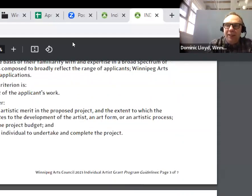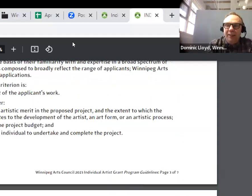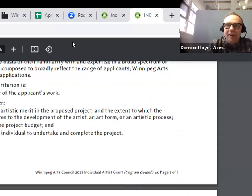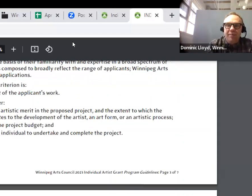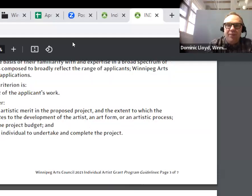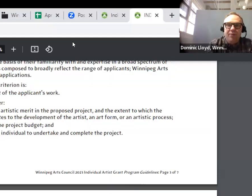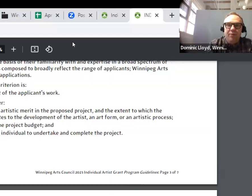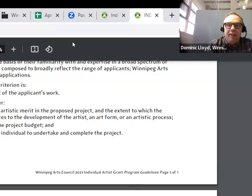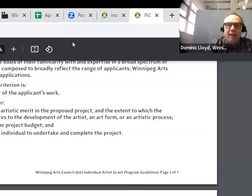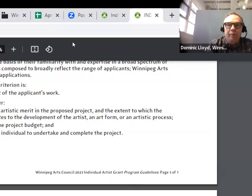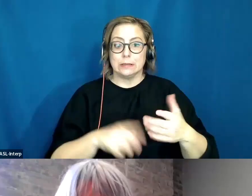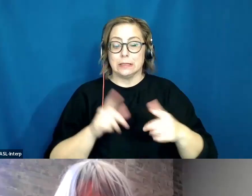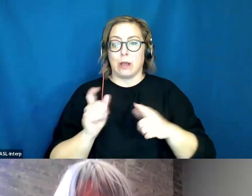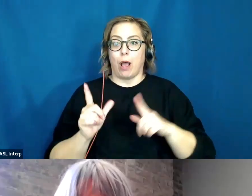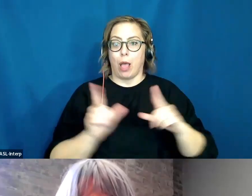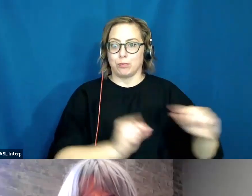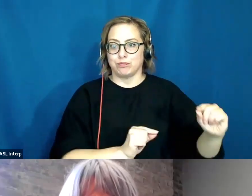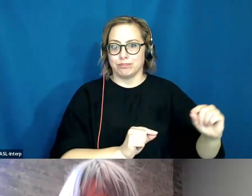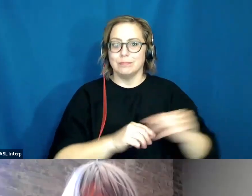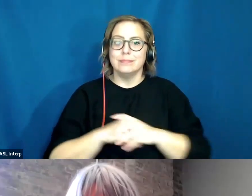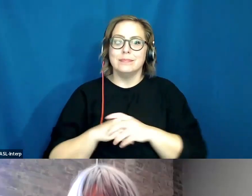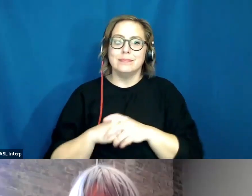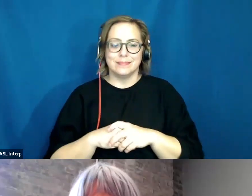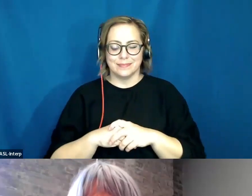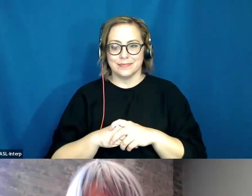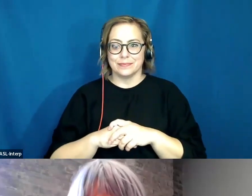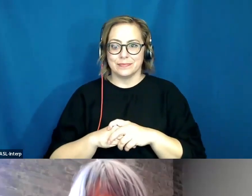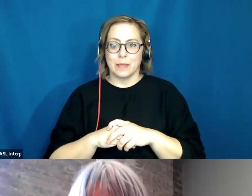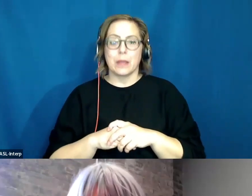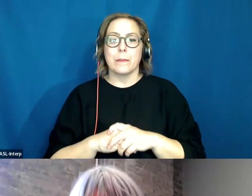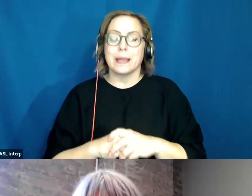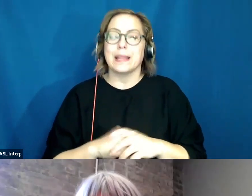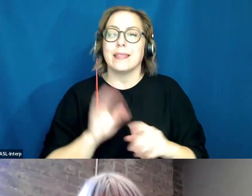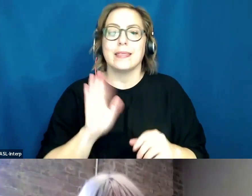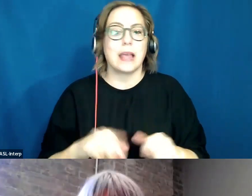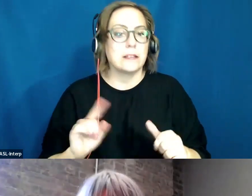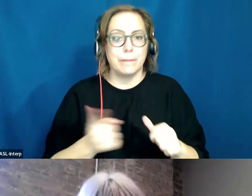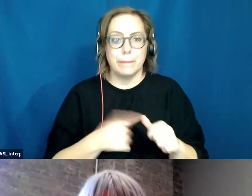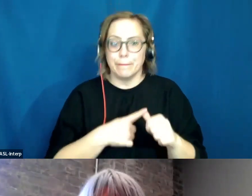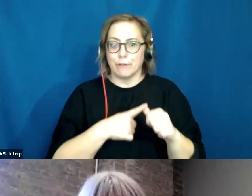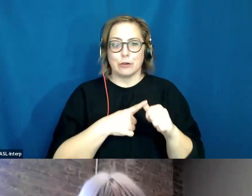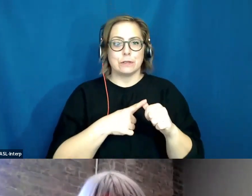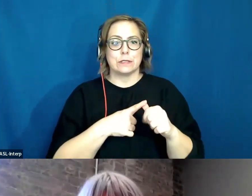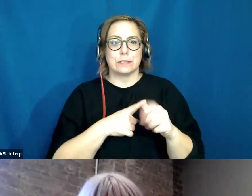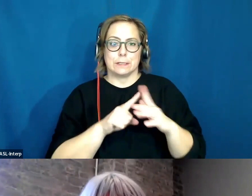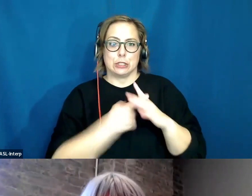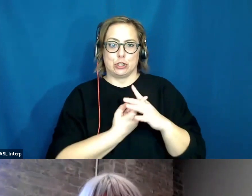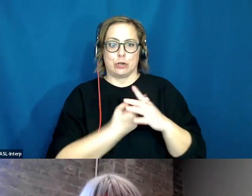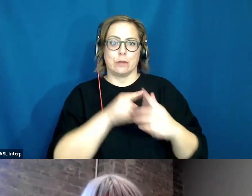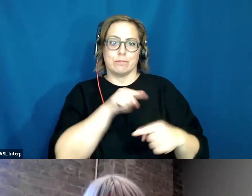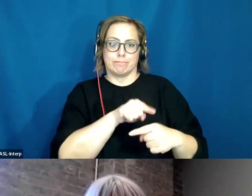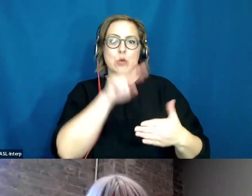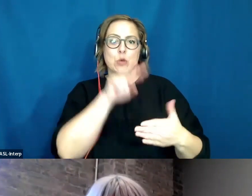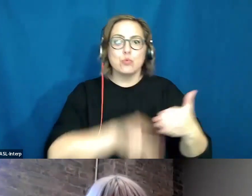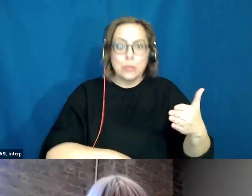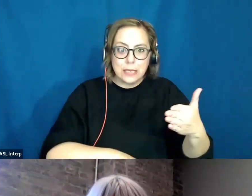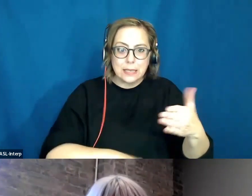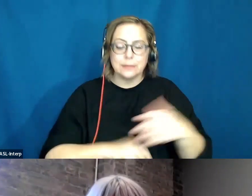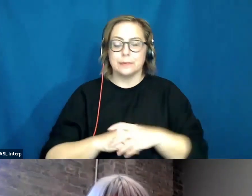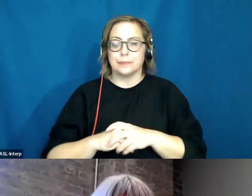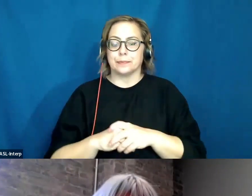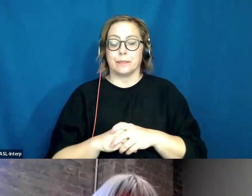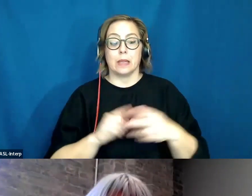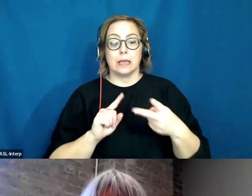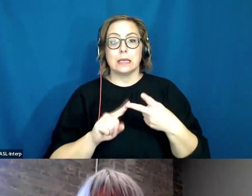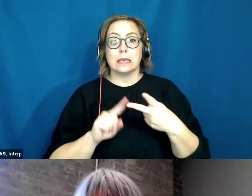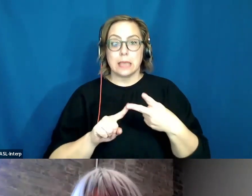to take it off the screen now. But that's always the best place to start, is by reading that. And then number 2 is